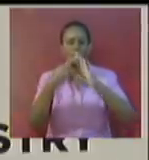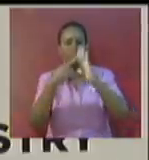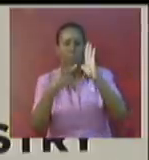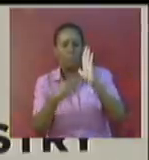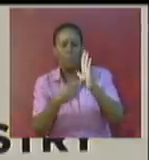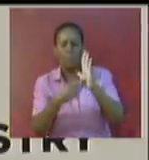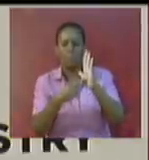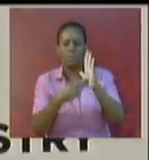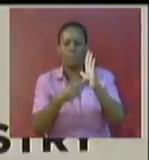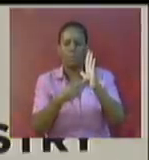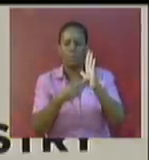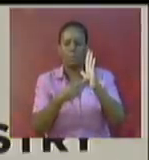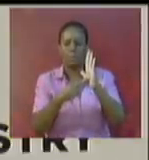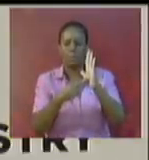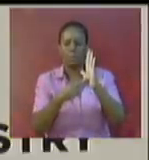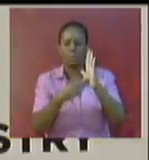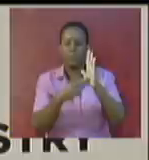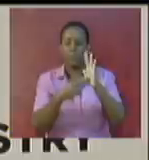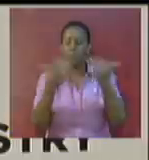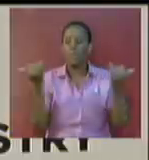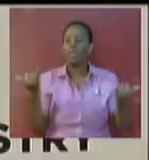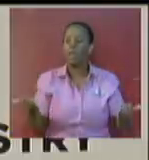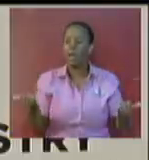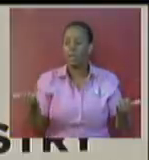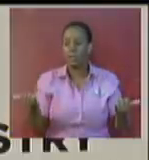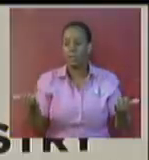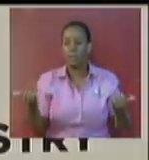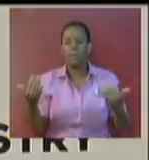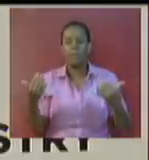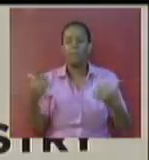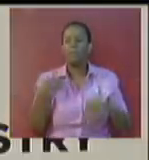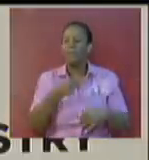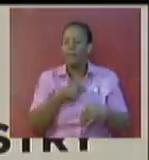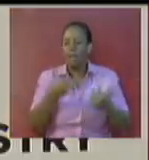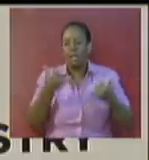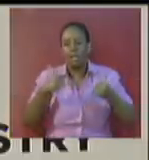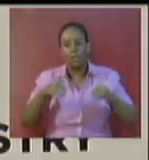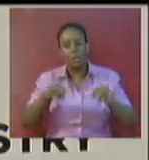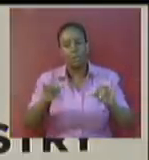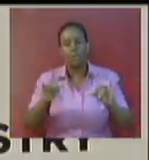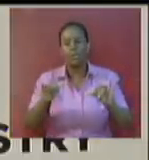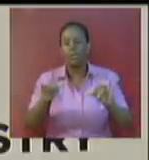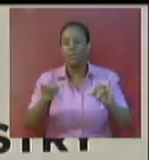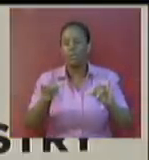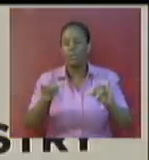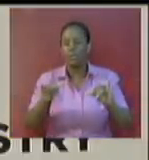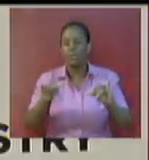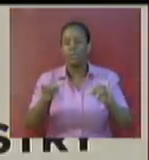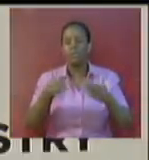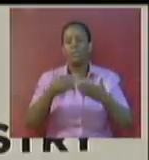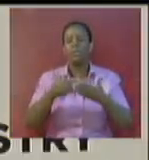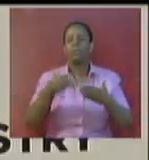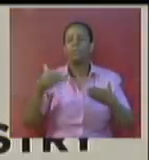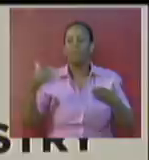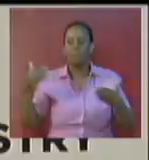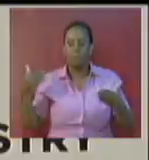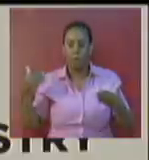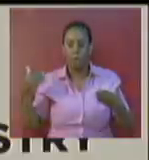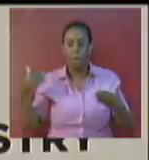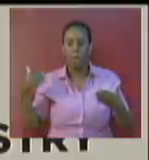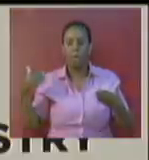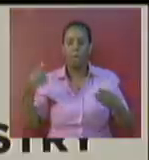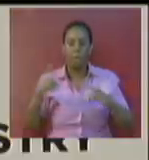measured approach where we continue to maintain what we have started before. But as the virus